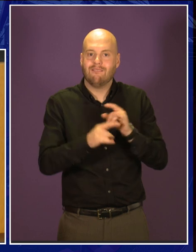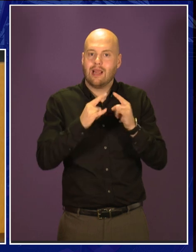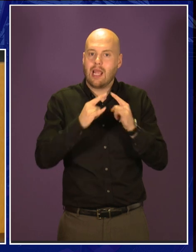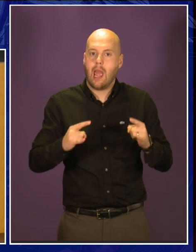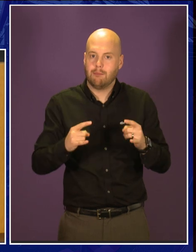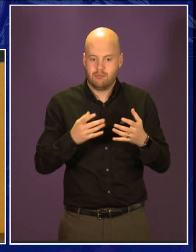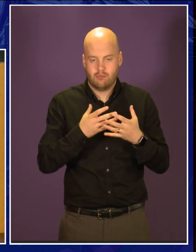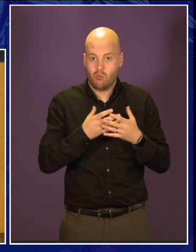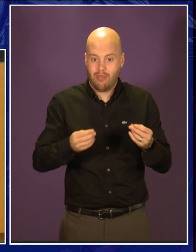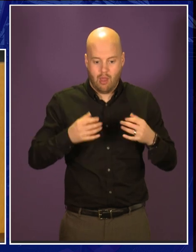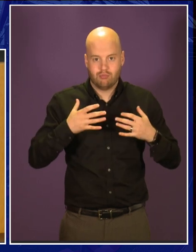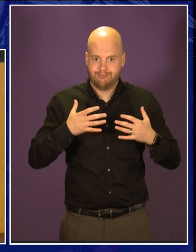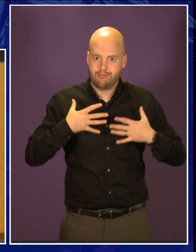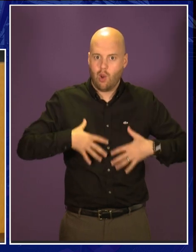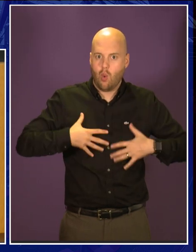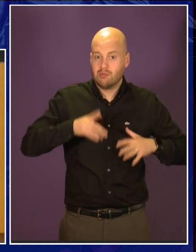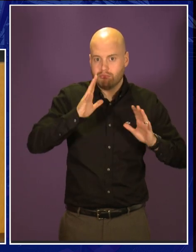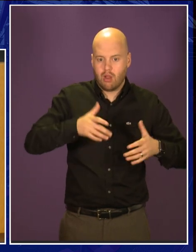to take your shirt up so you can leave.